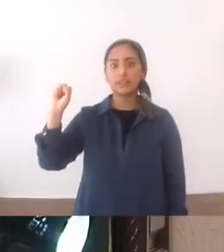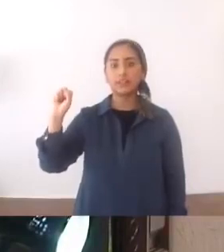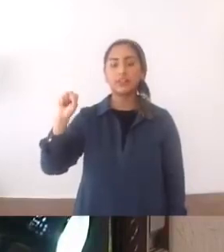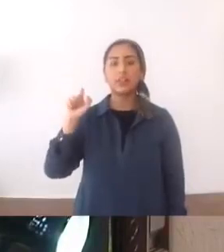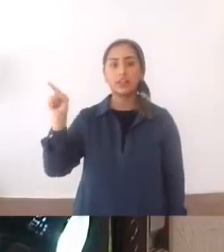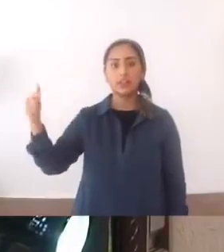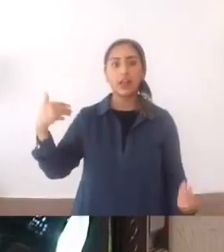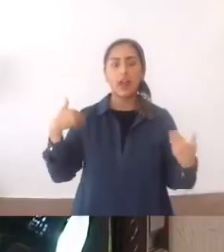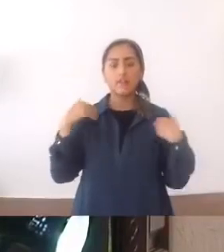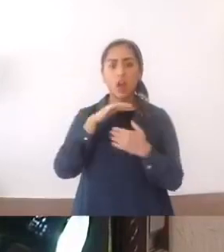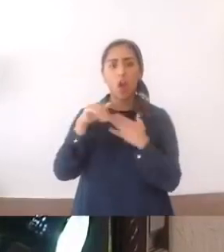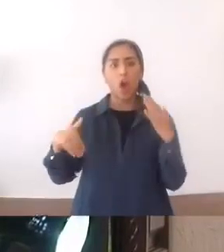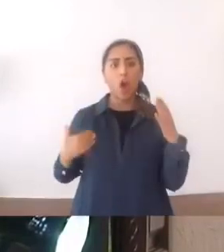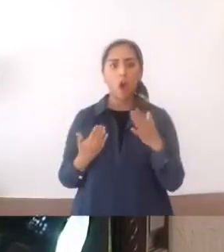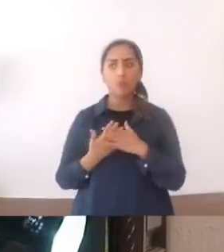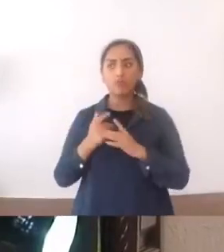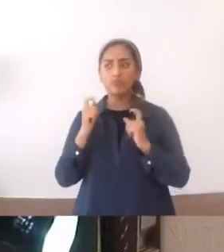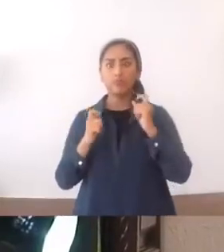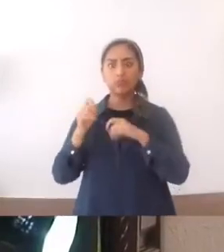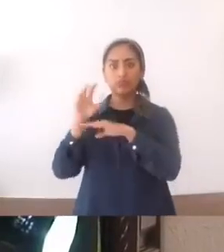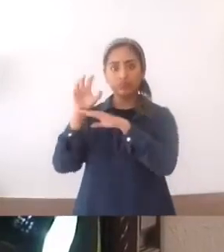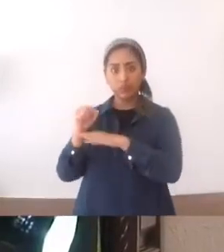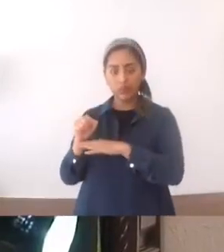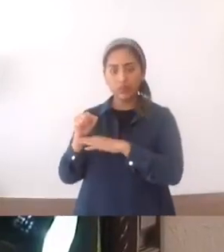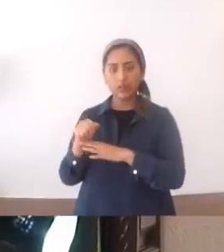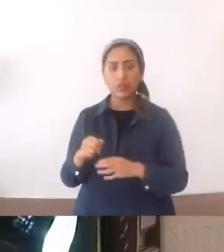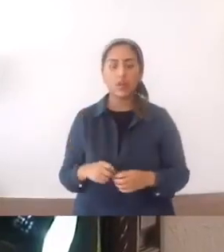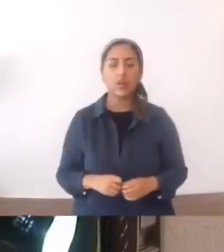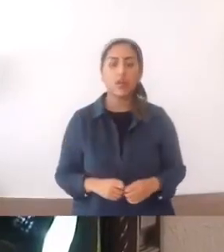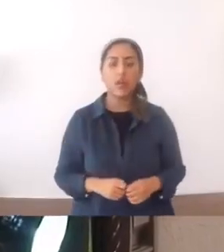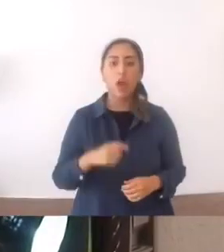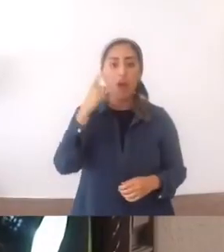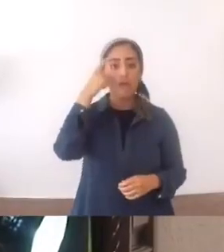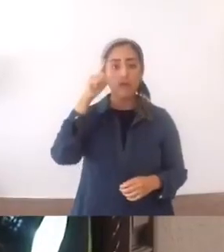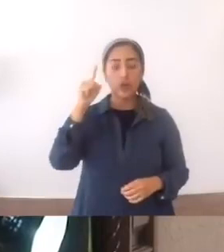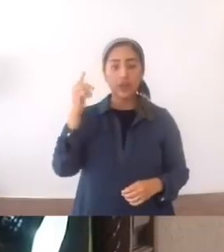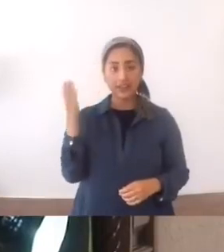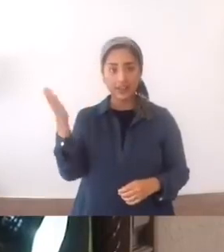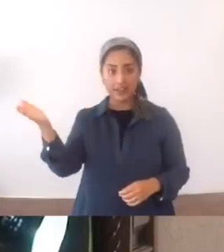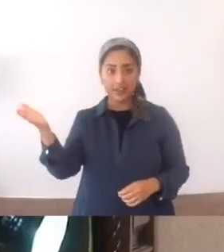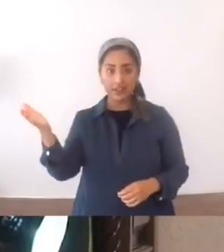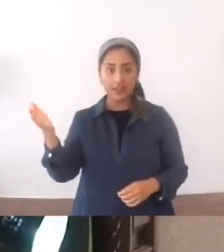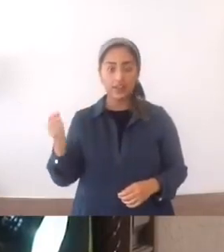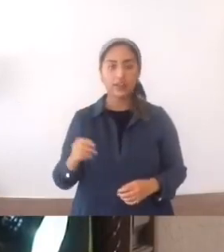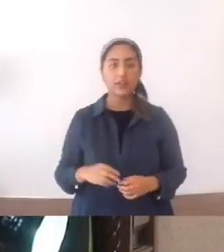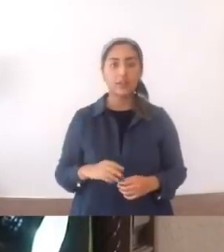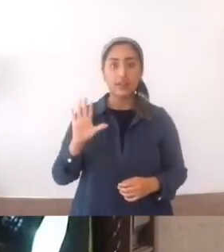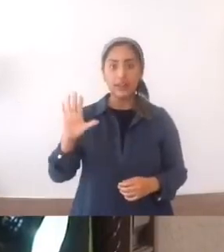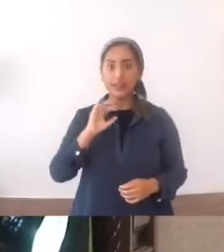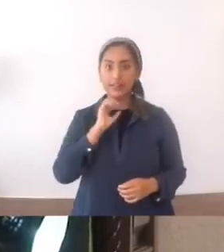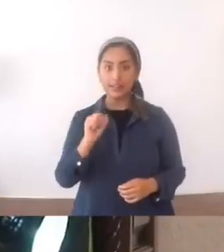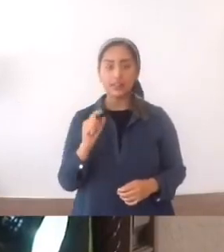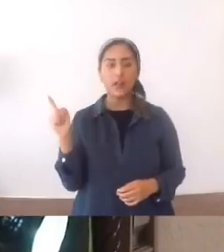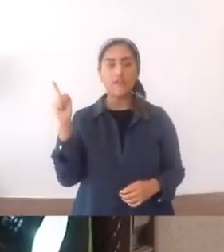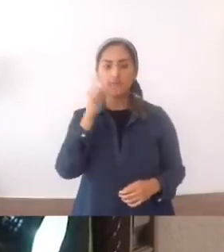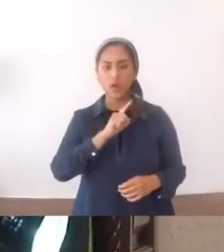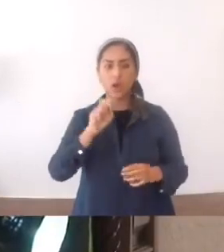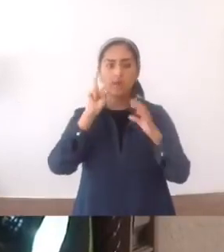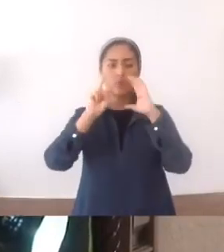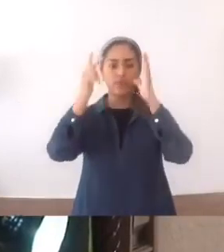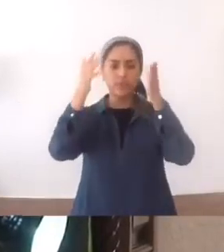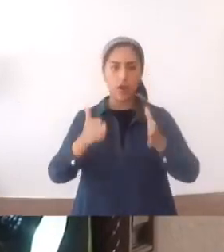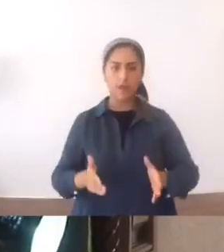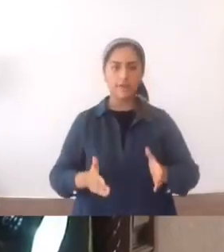is nowadays tiene Francisco, todas las características he has all the characteristics para que él sea o es el